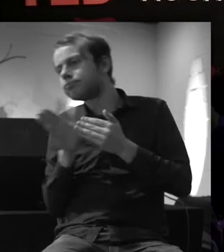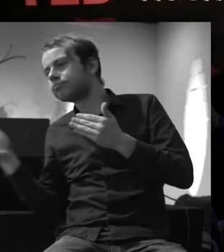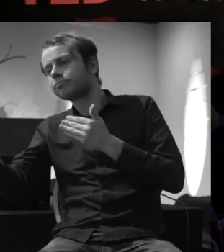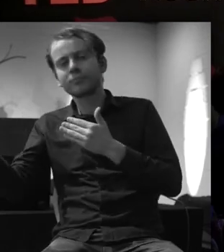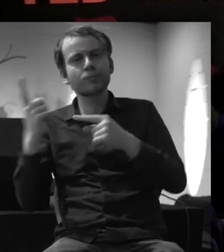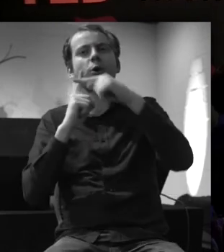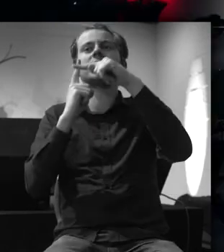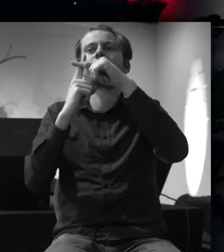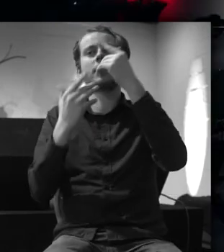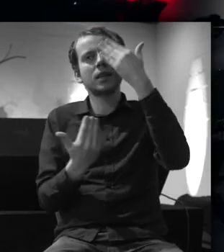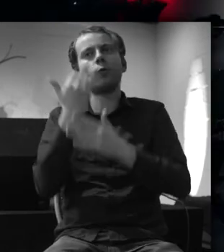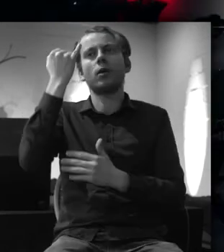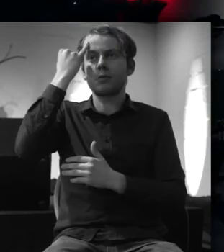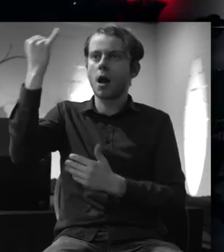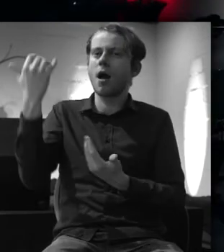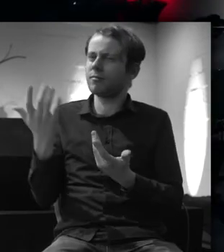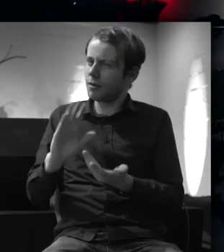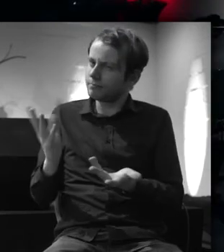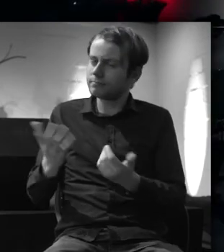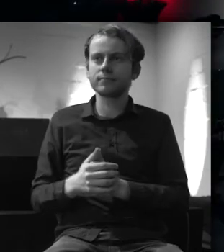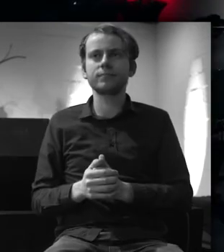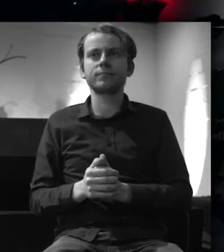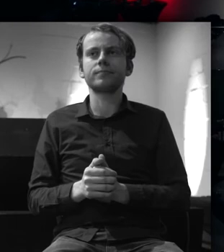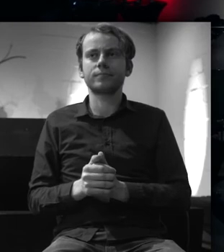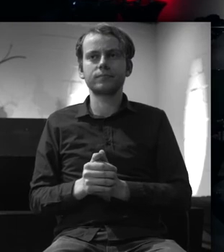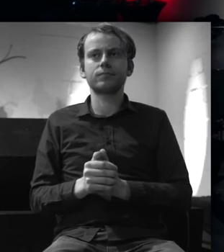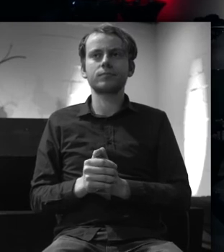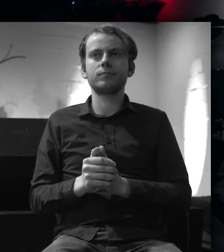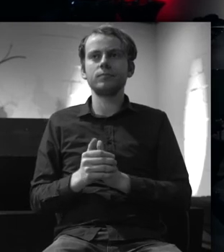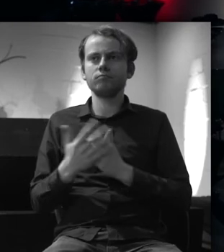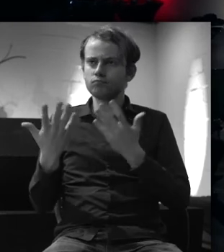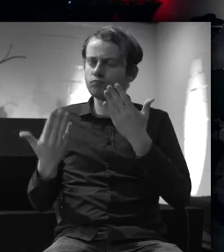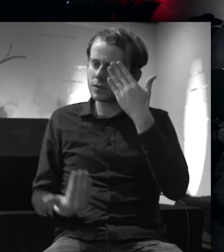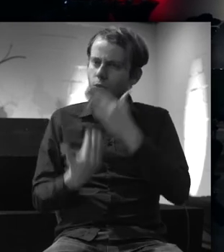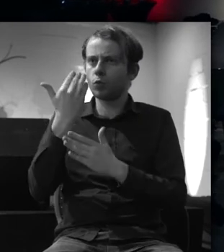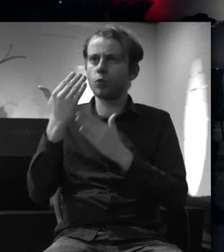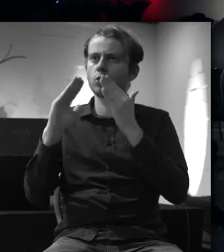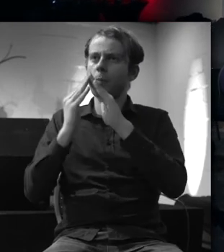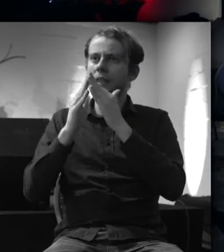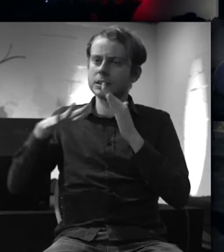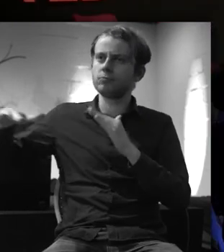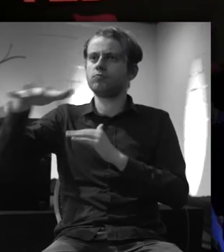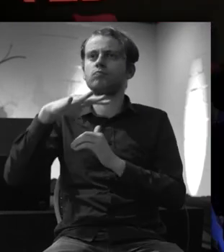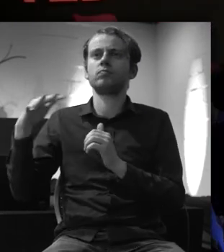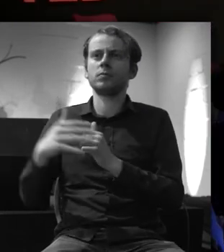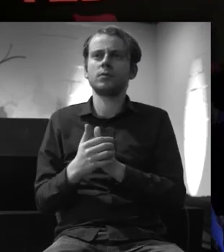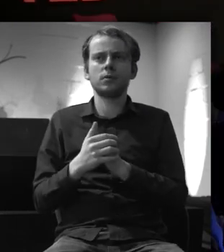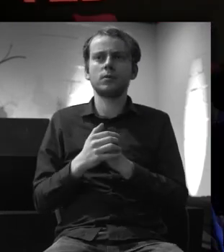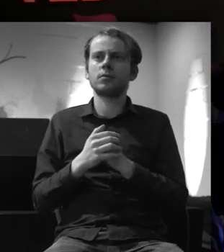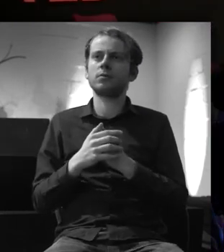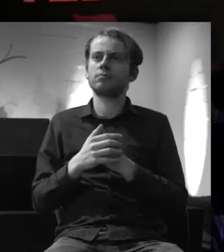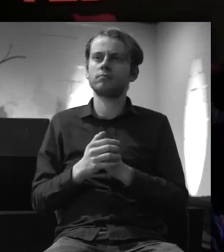is the lesson, the personal lesson I learned in my life. It's very good that you are developing passion for what you want. It's very good that you